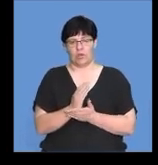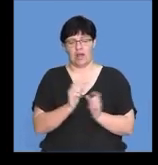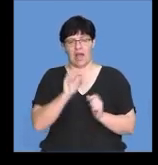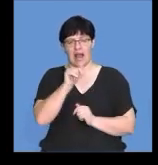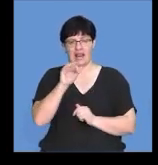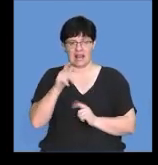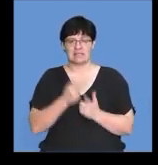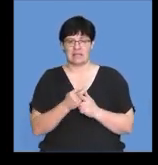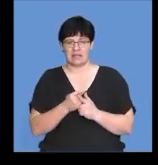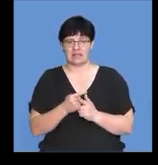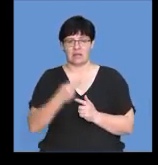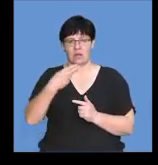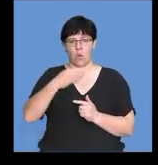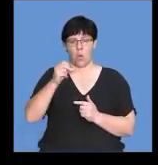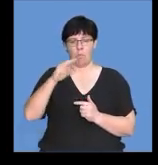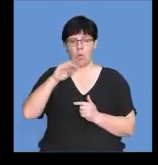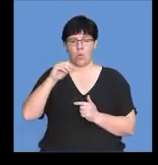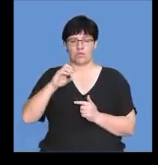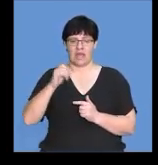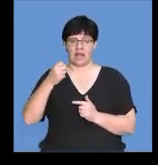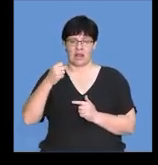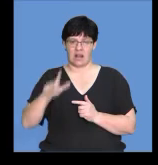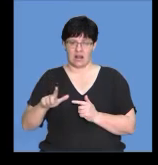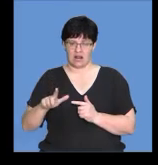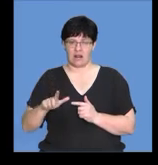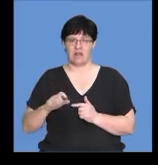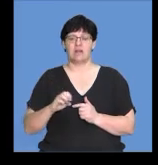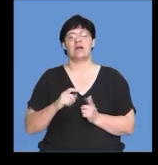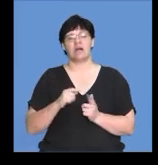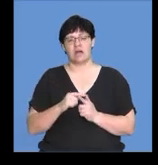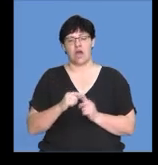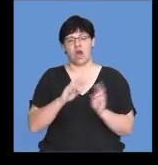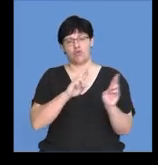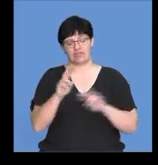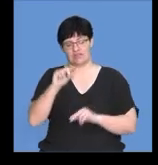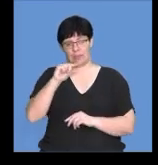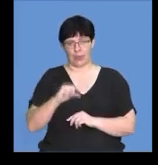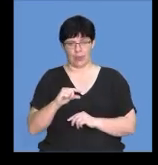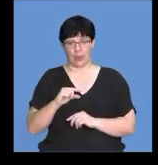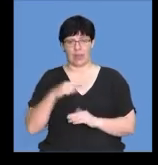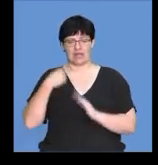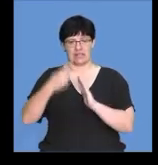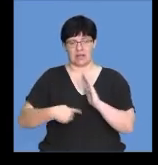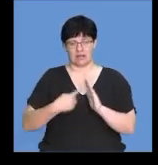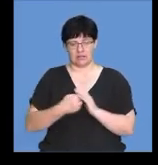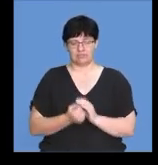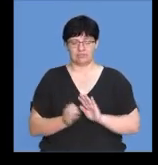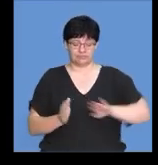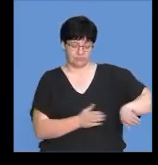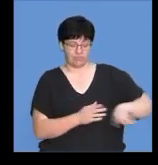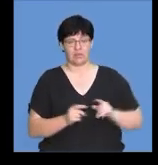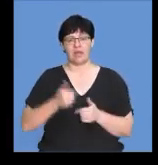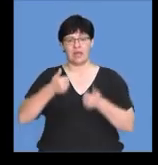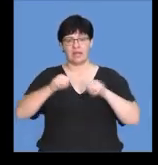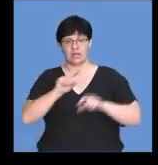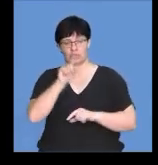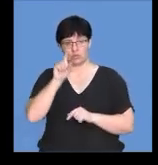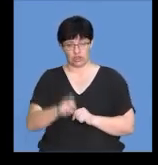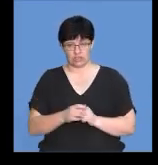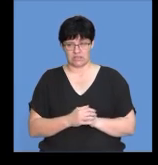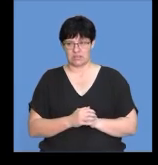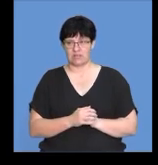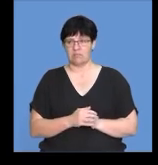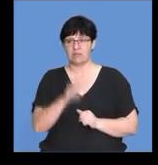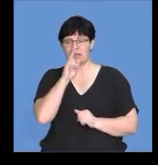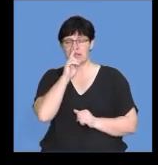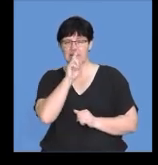are in a homozygous recessive combination. Okay, the next question is interesting, and I'm going to kind of